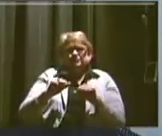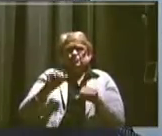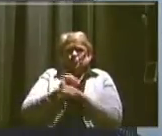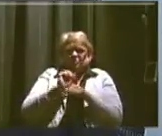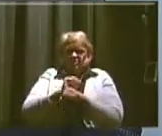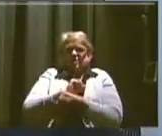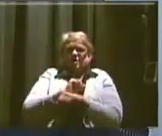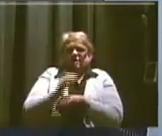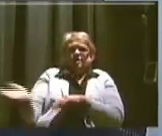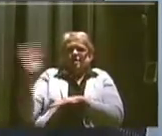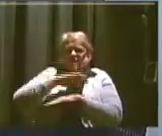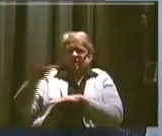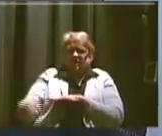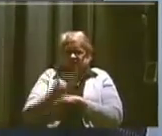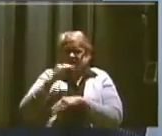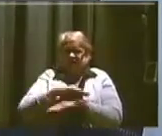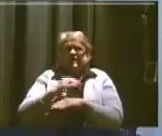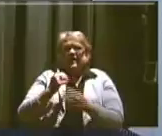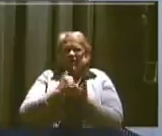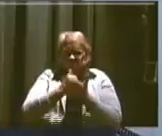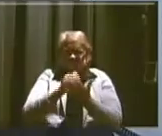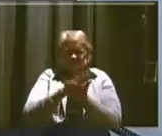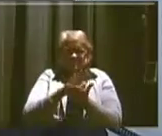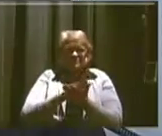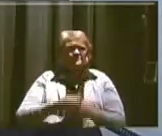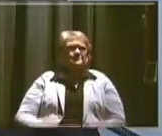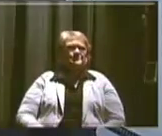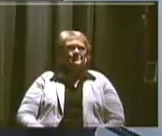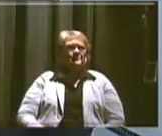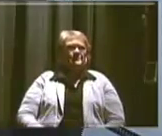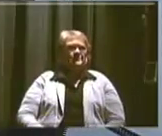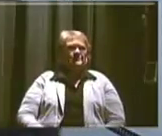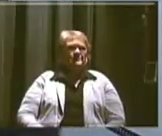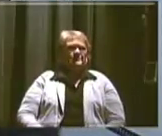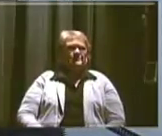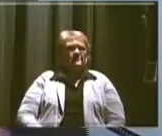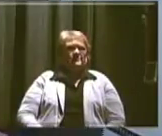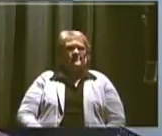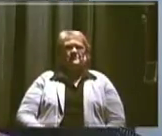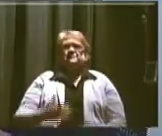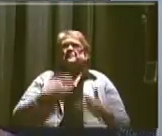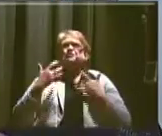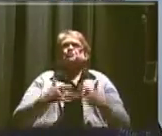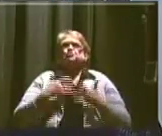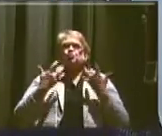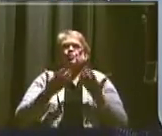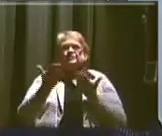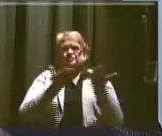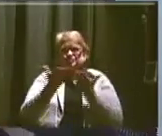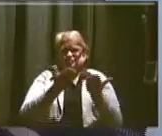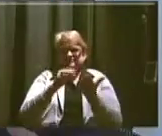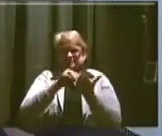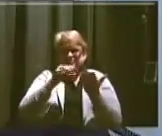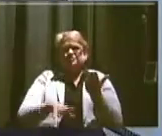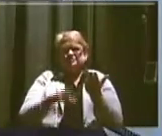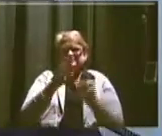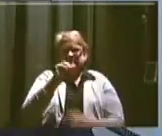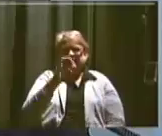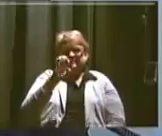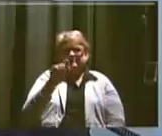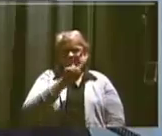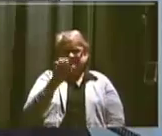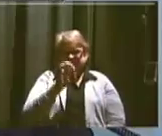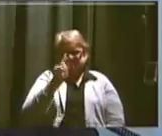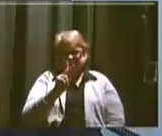joy to have such successful young people among the student body at Mazeek. That joy will continue as we marvel